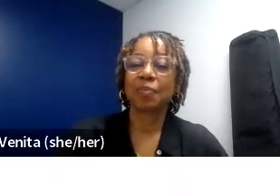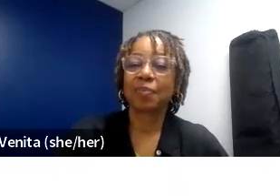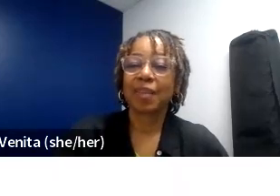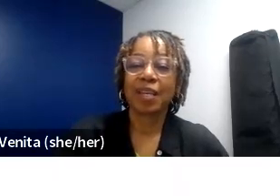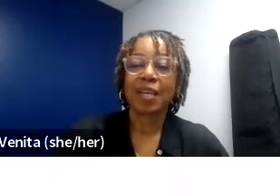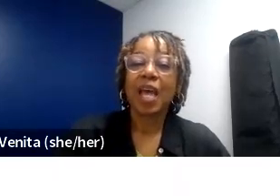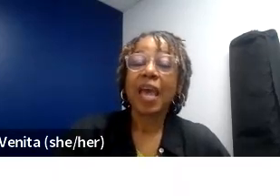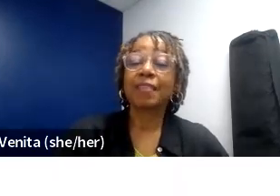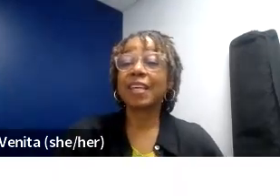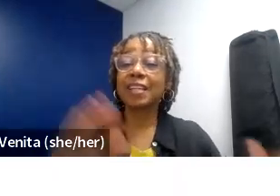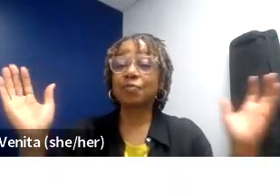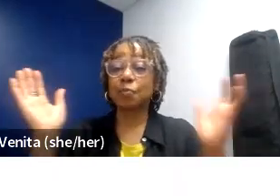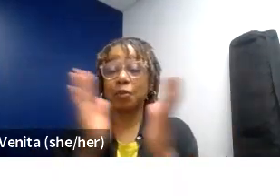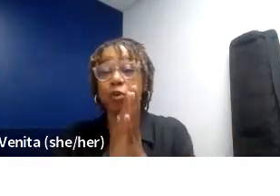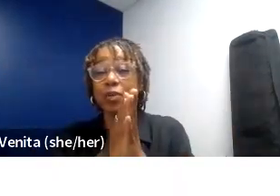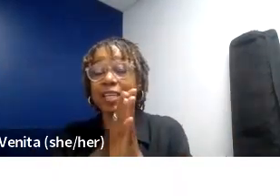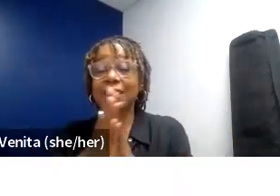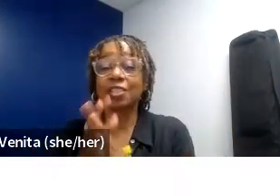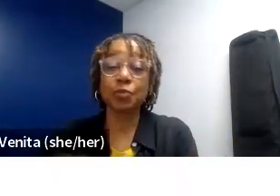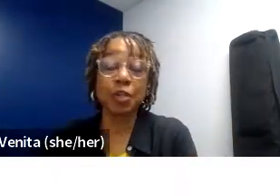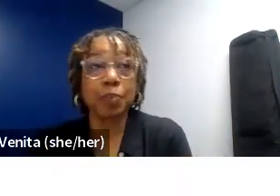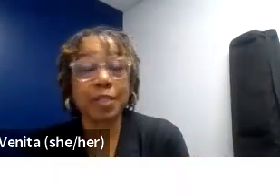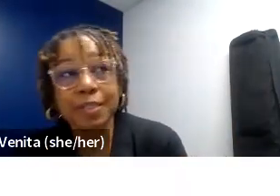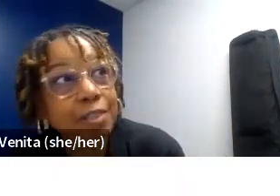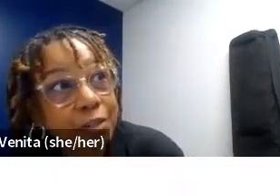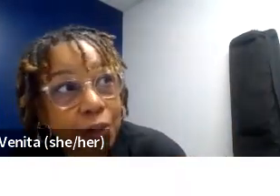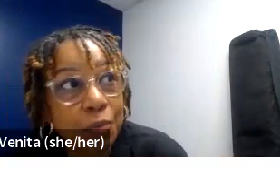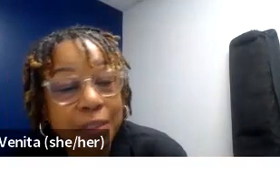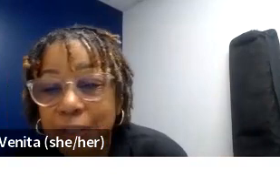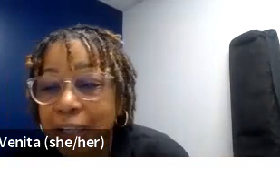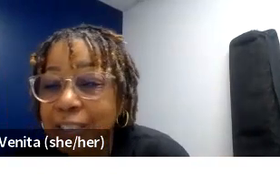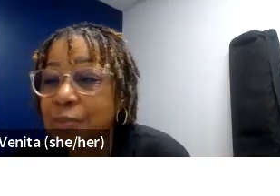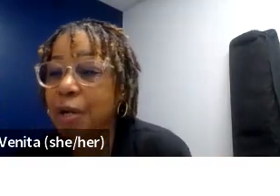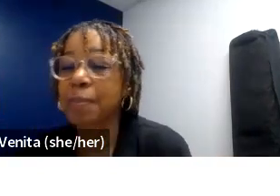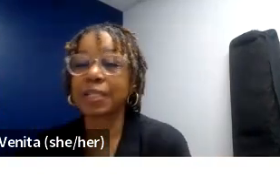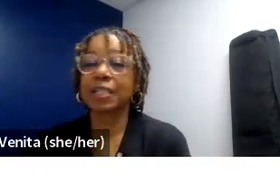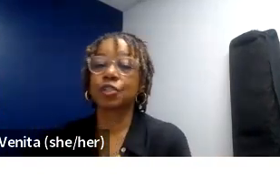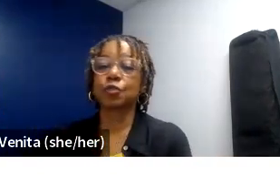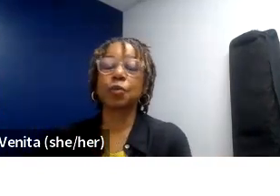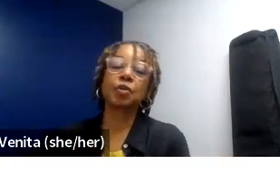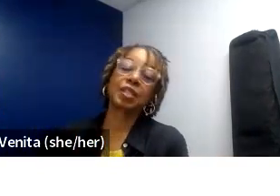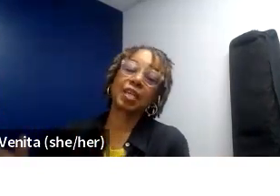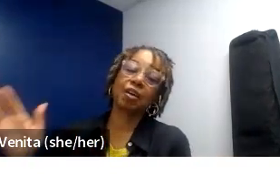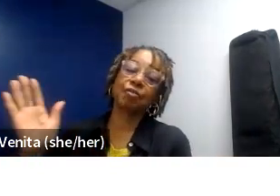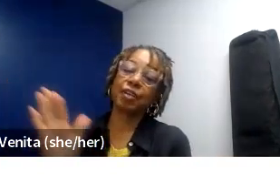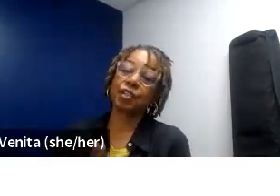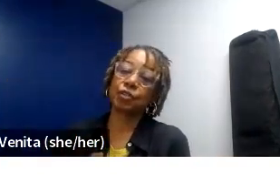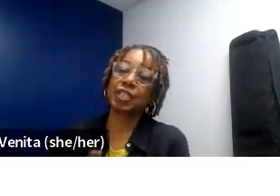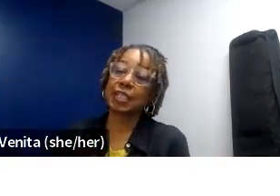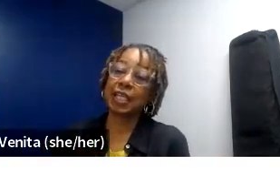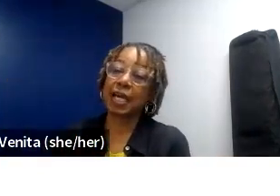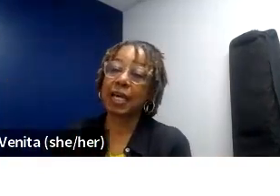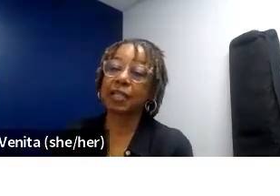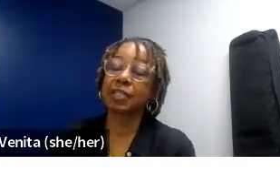Okay. And then before we get into the real business, y'all know we got to deal with our money issues, but we want to thank our